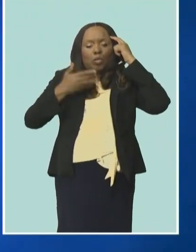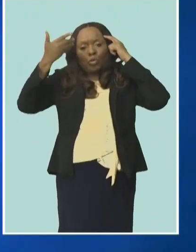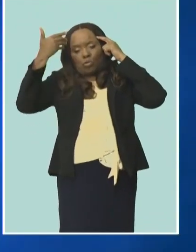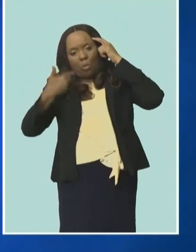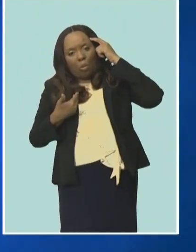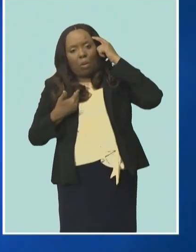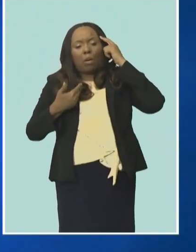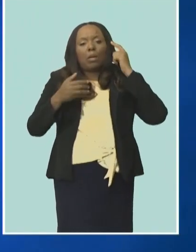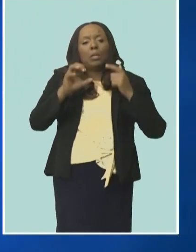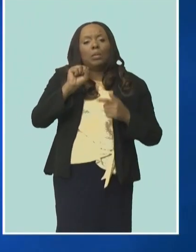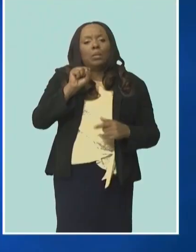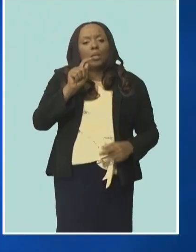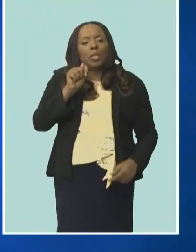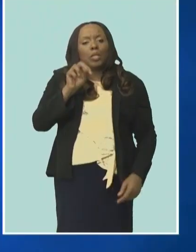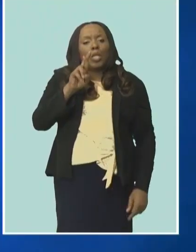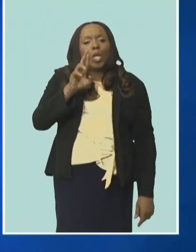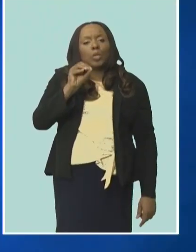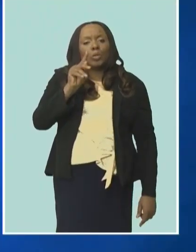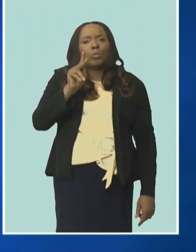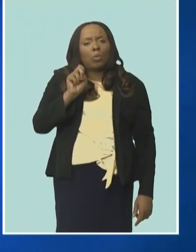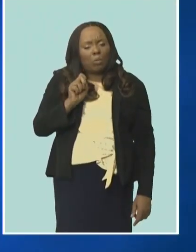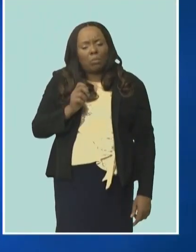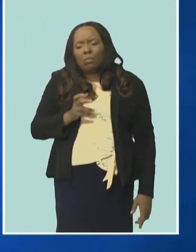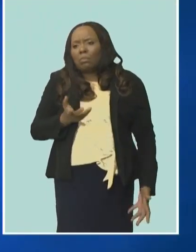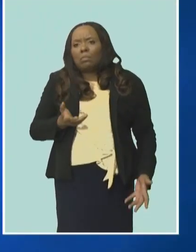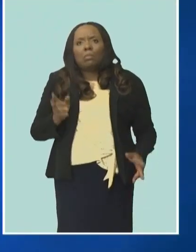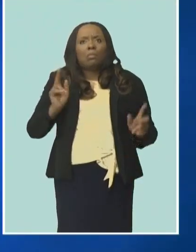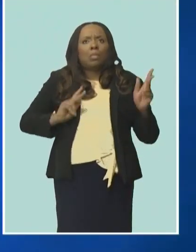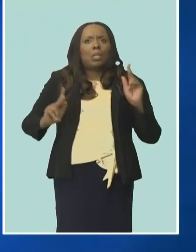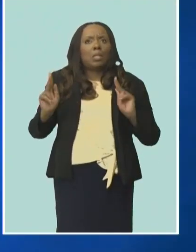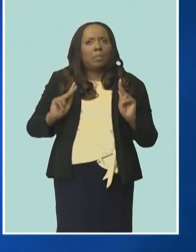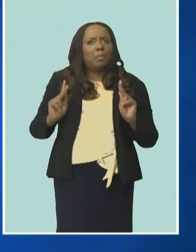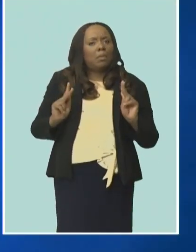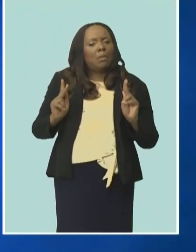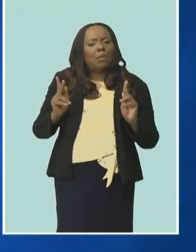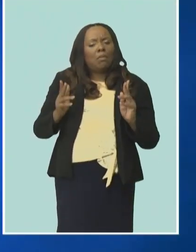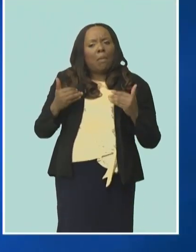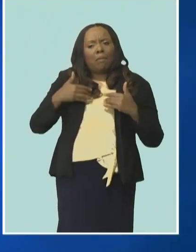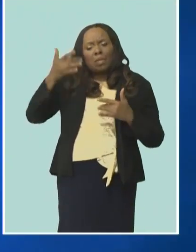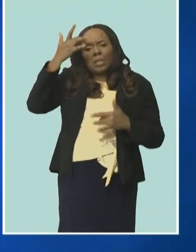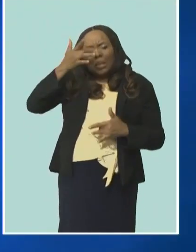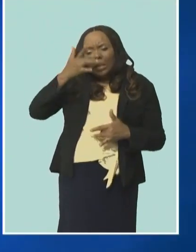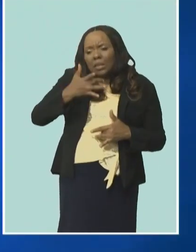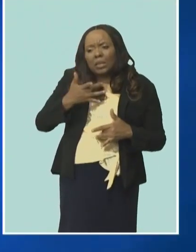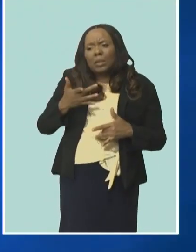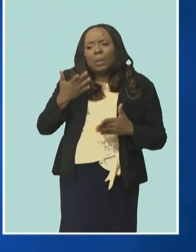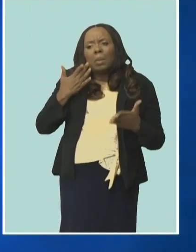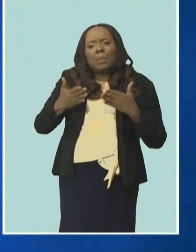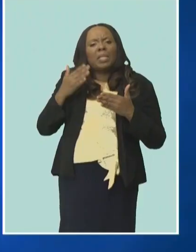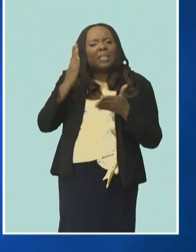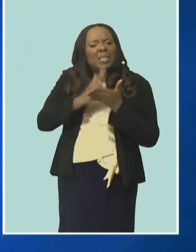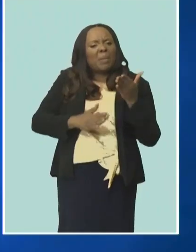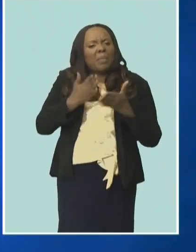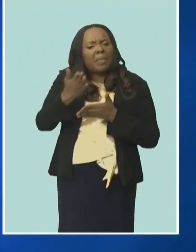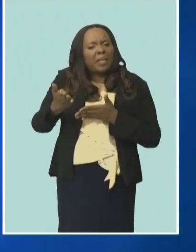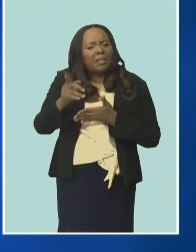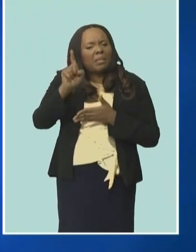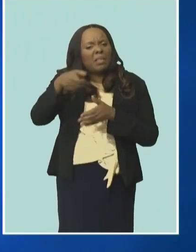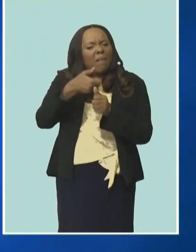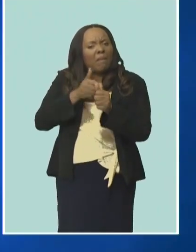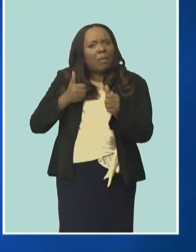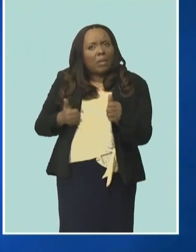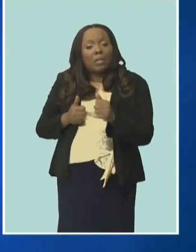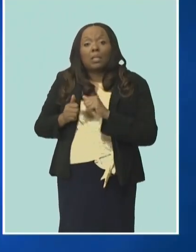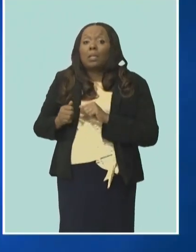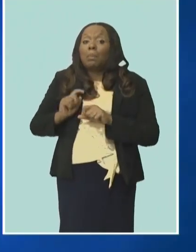in a number of issues that persons obviously may want to avoid. And so when we talk about risk, it is really with a view of if we know